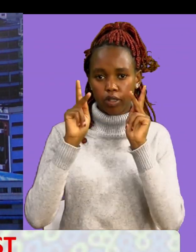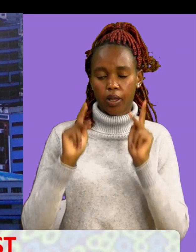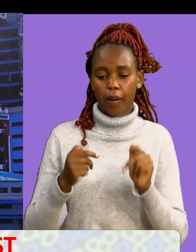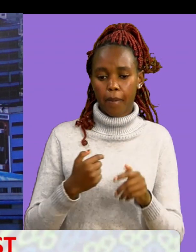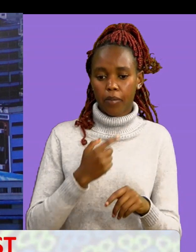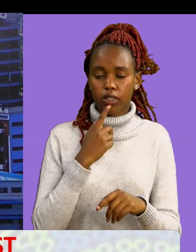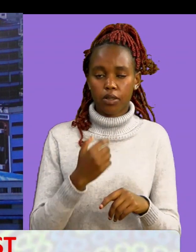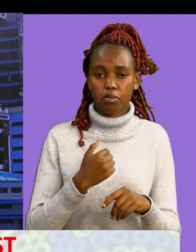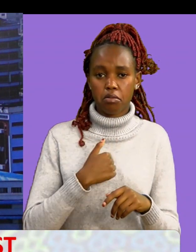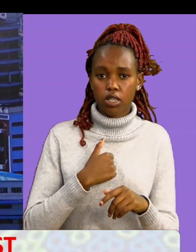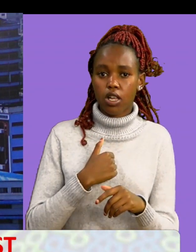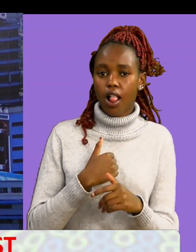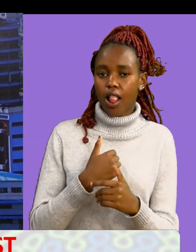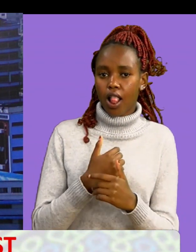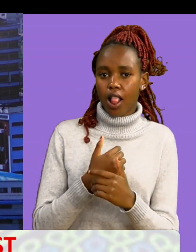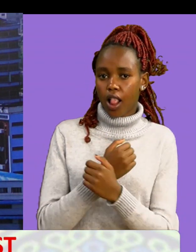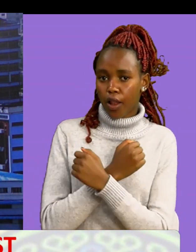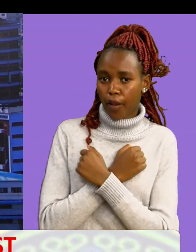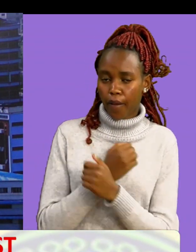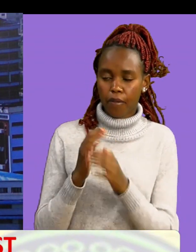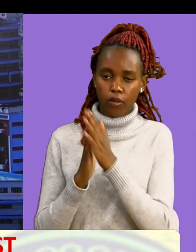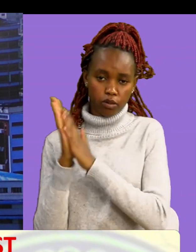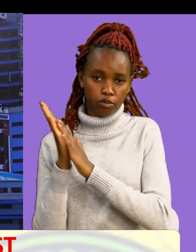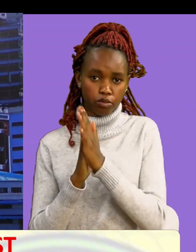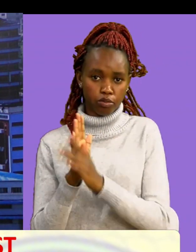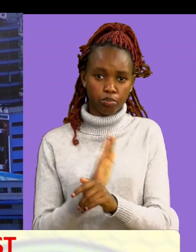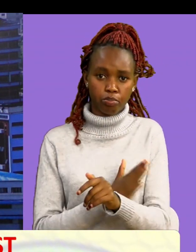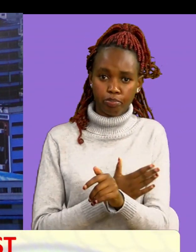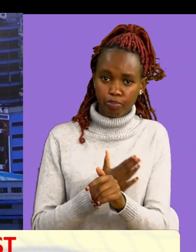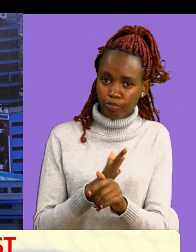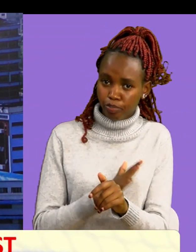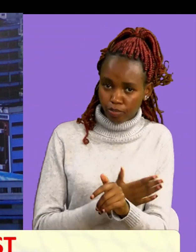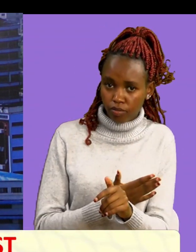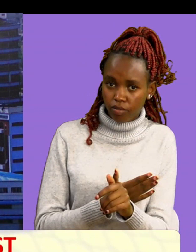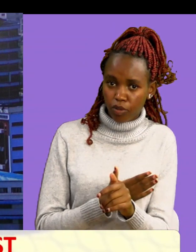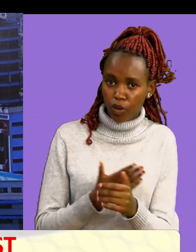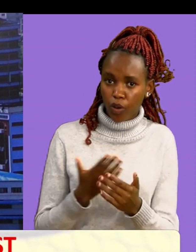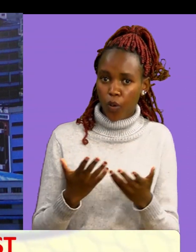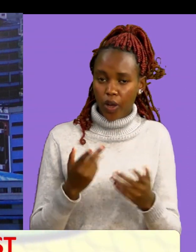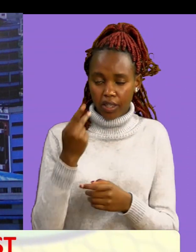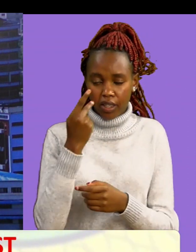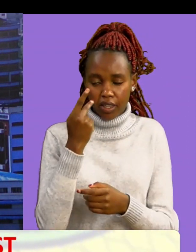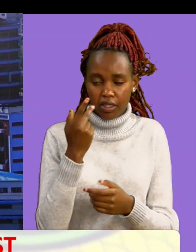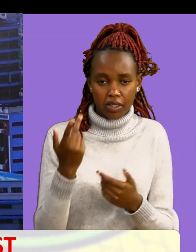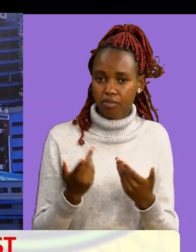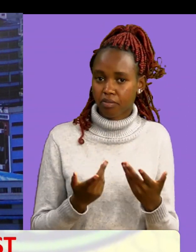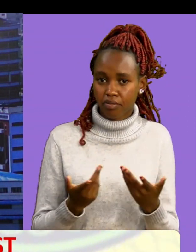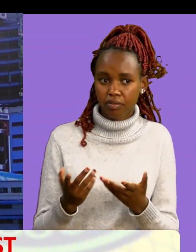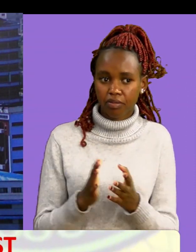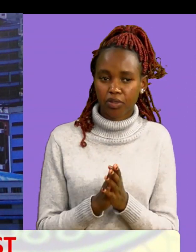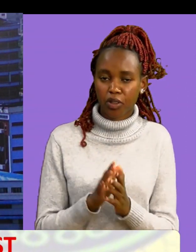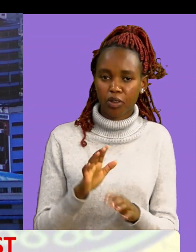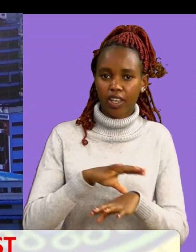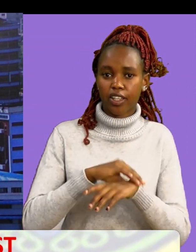vizuri. He's asking Smollett na KDK wako wapi. Tafuta unga hapa nje, so tonight I'm riding solo, sijali. But then again we